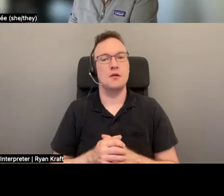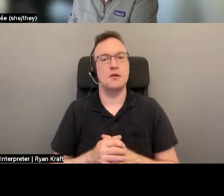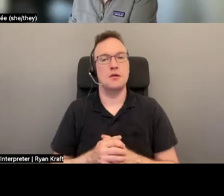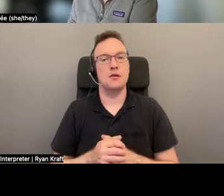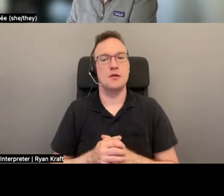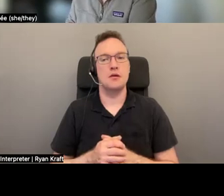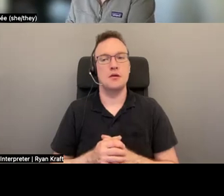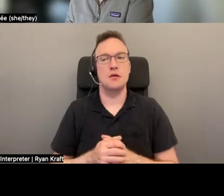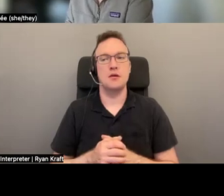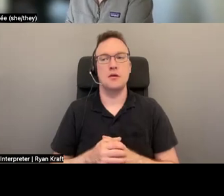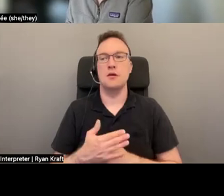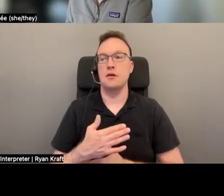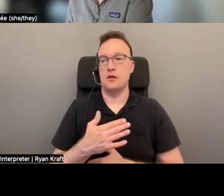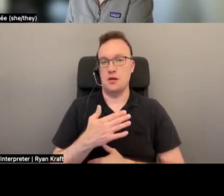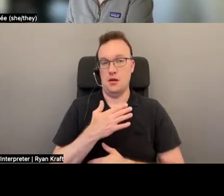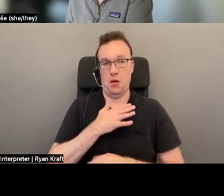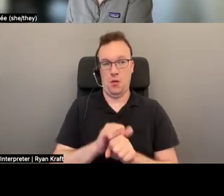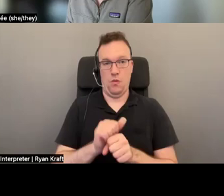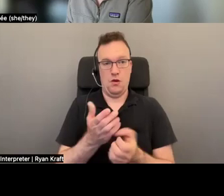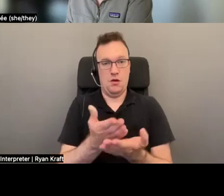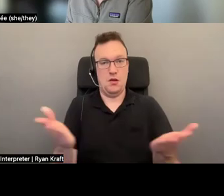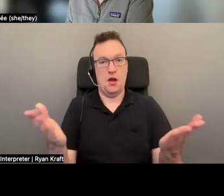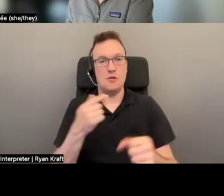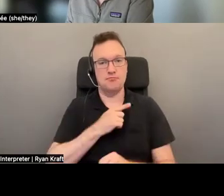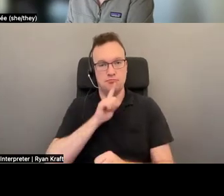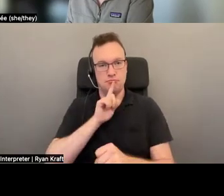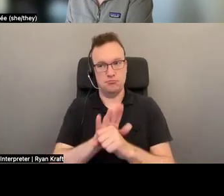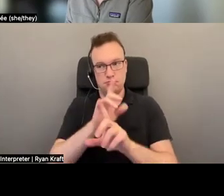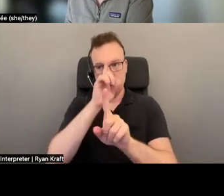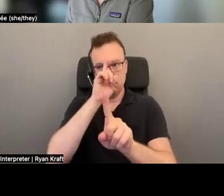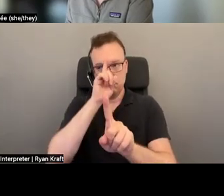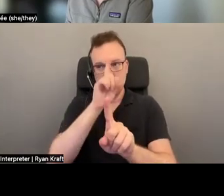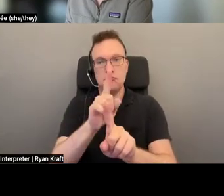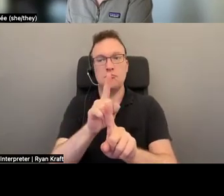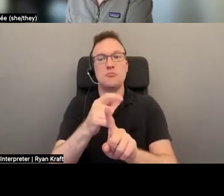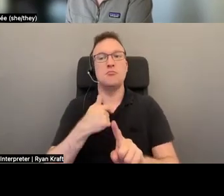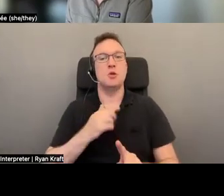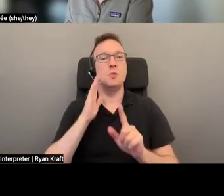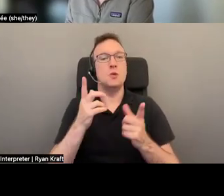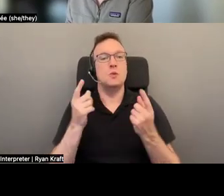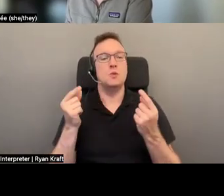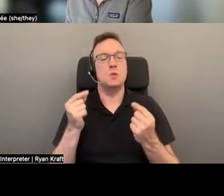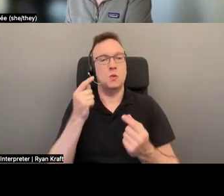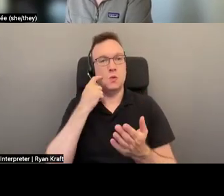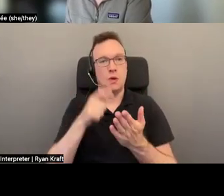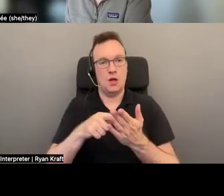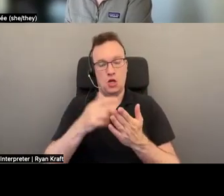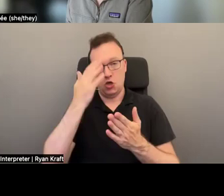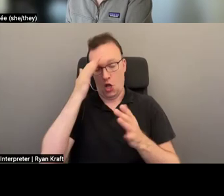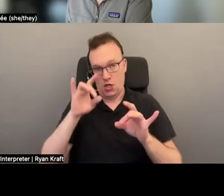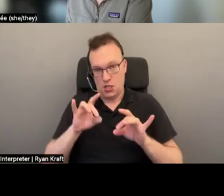Through my work, I commit myself to unlearn